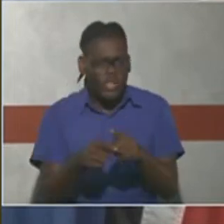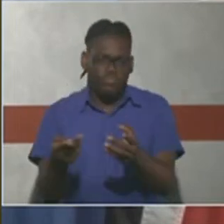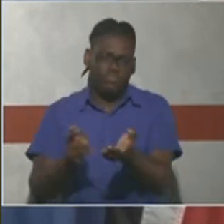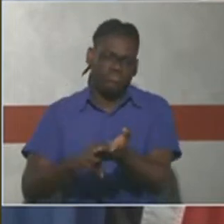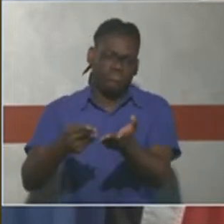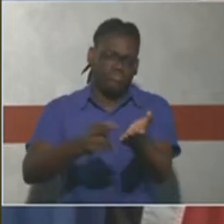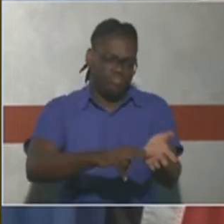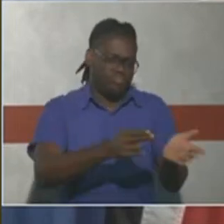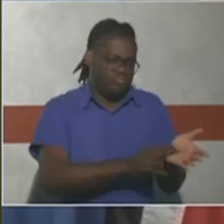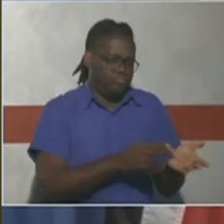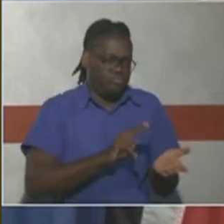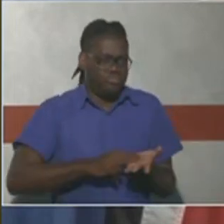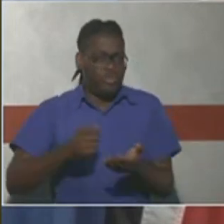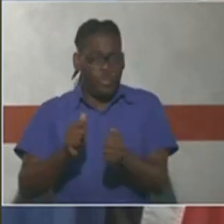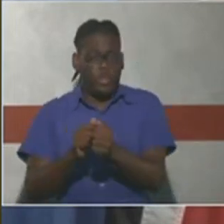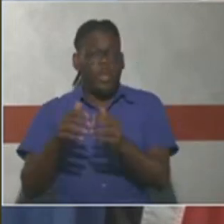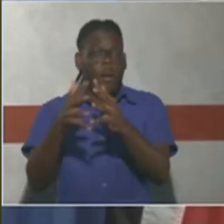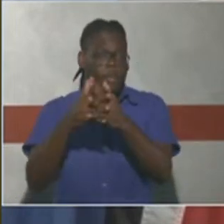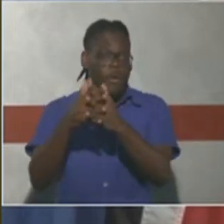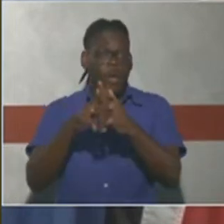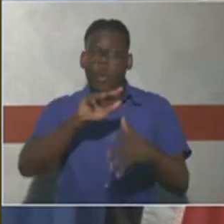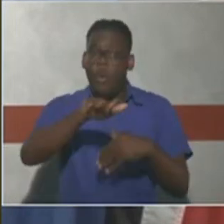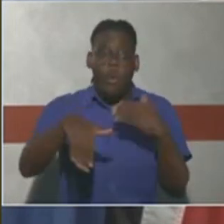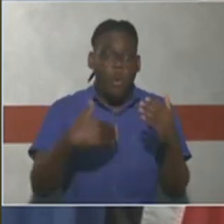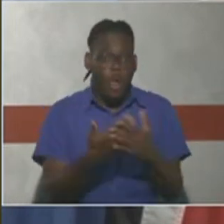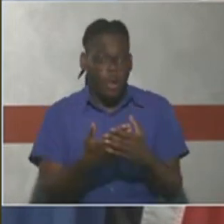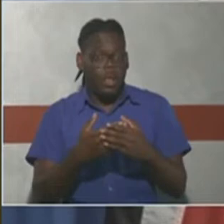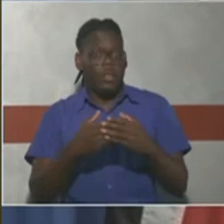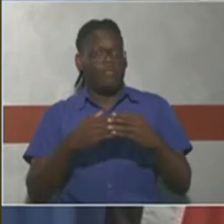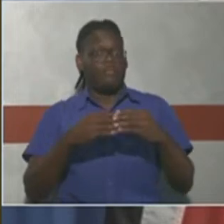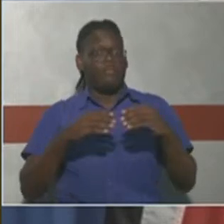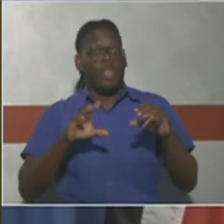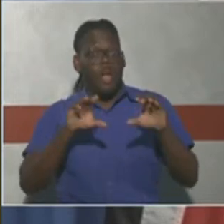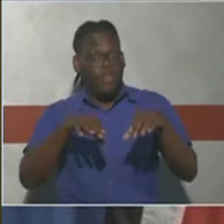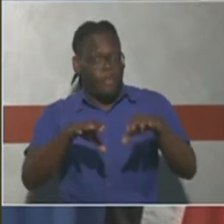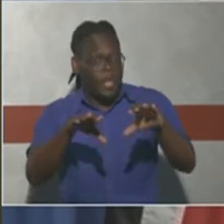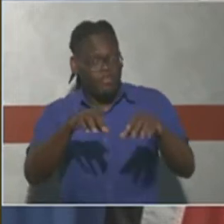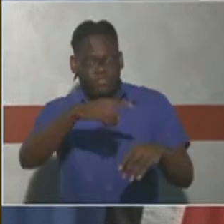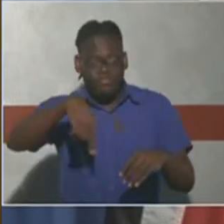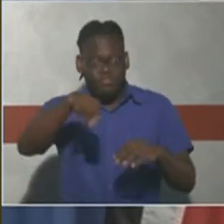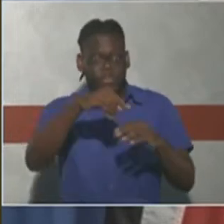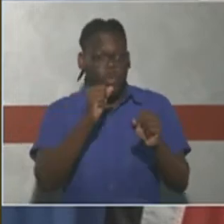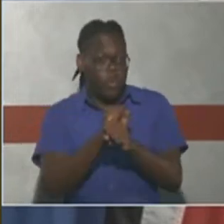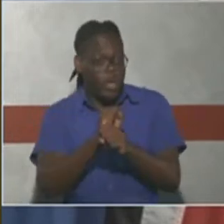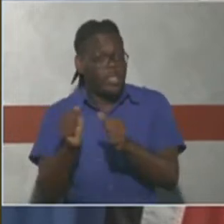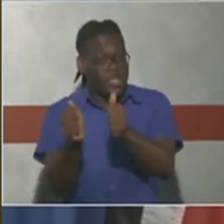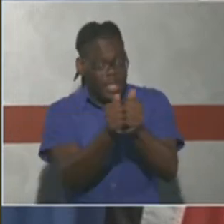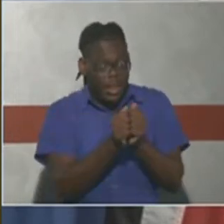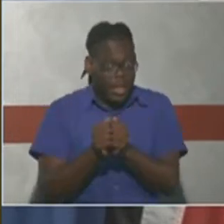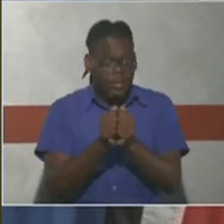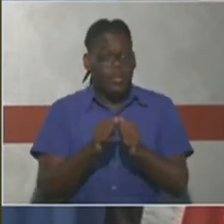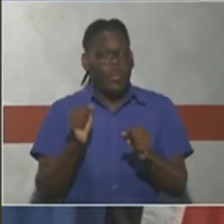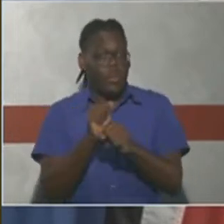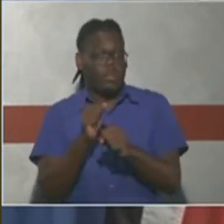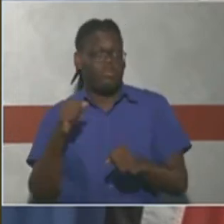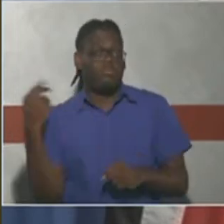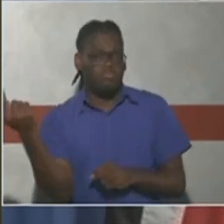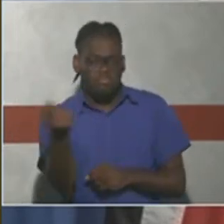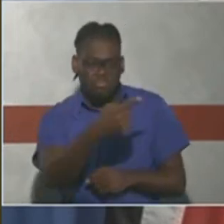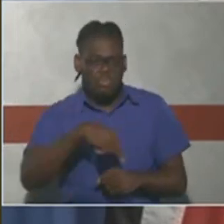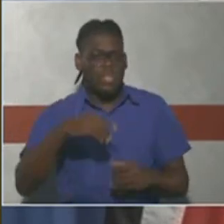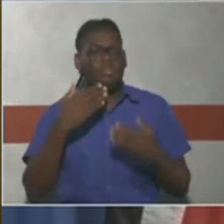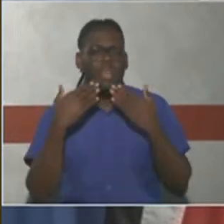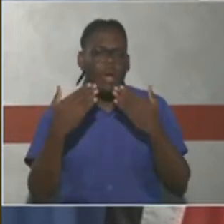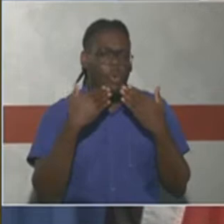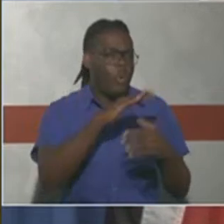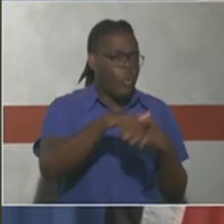the room and out of the room, advocating on our behalf, and I want to thank all of them today. We did go with this not only